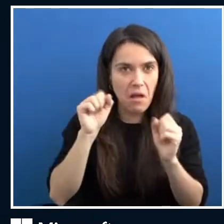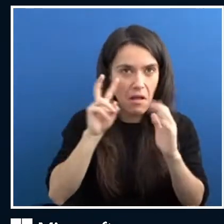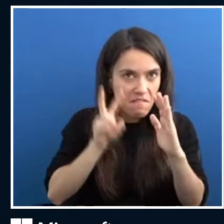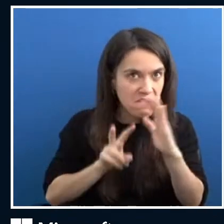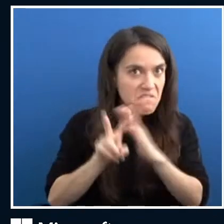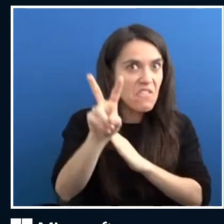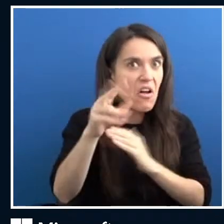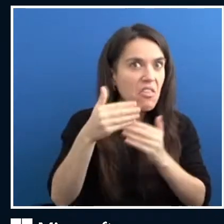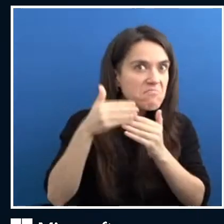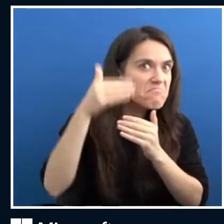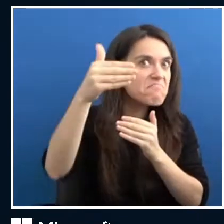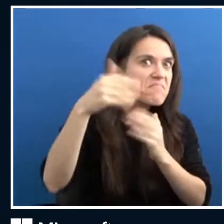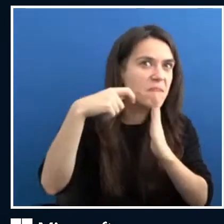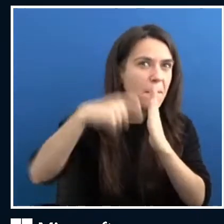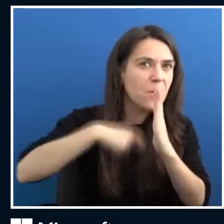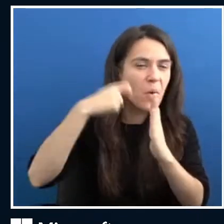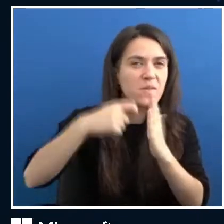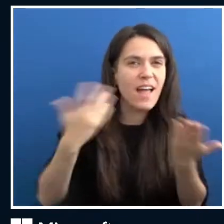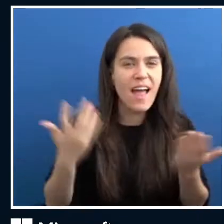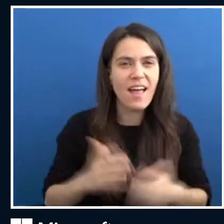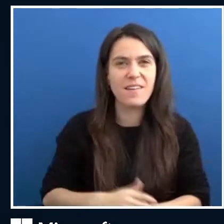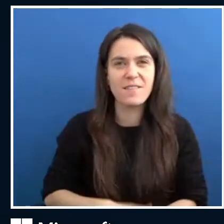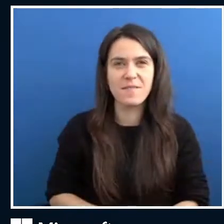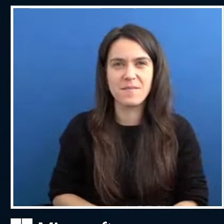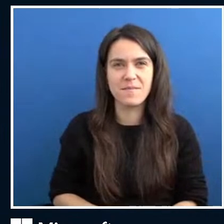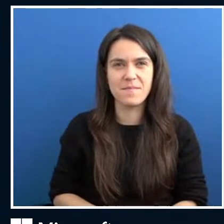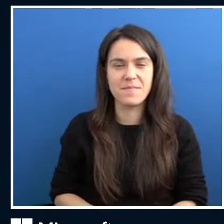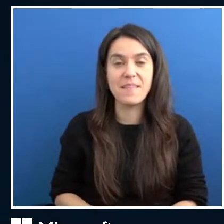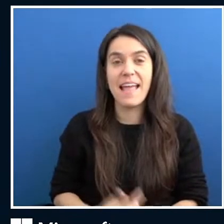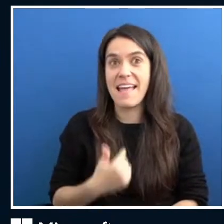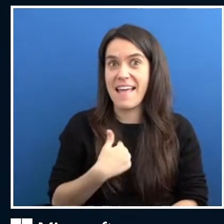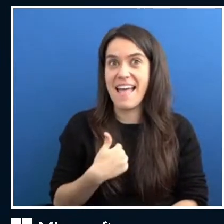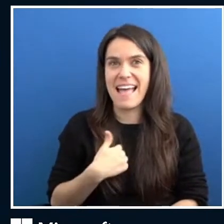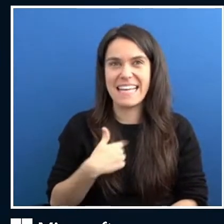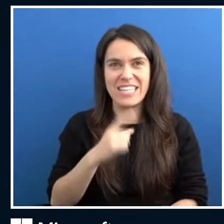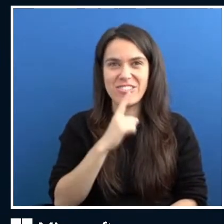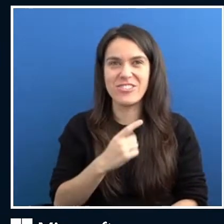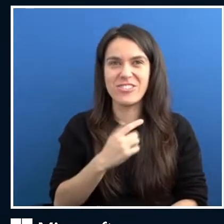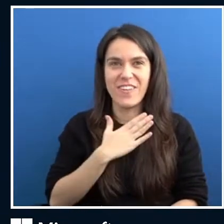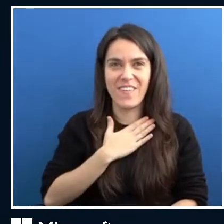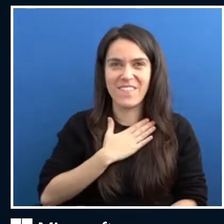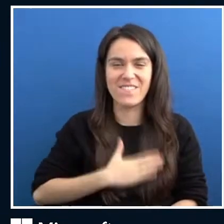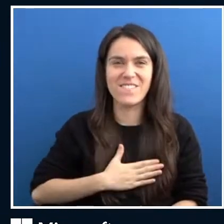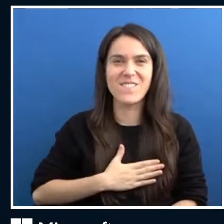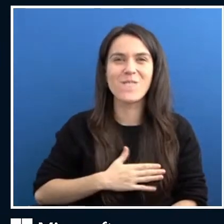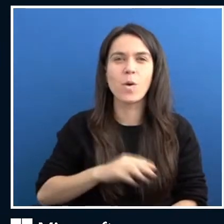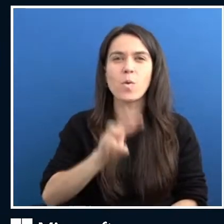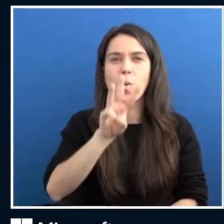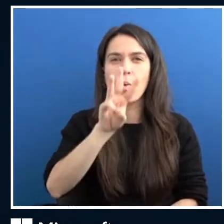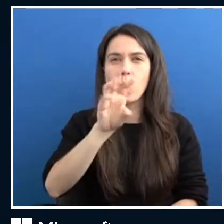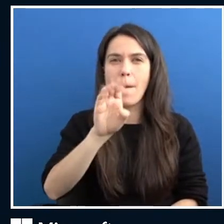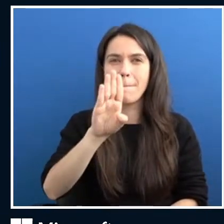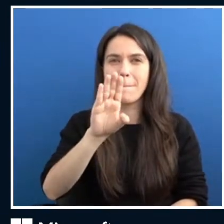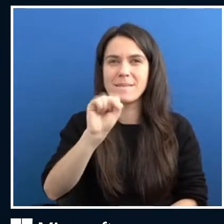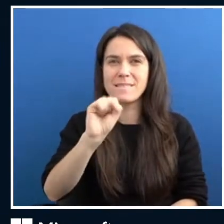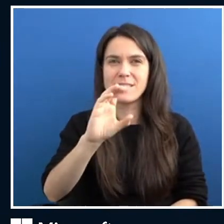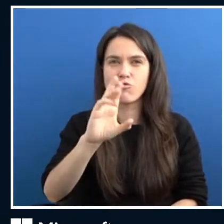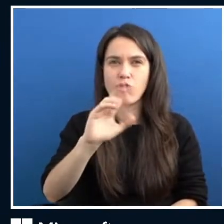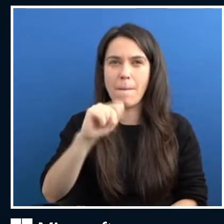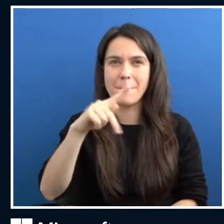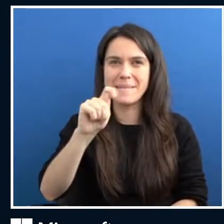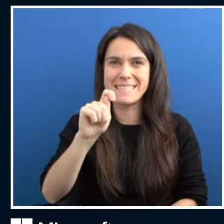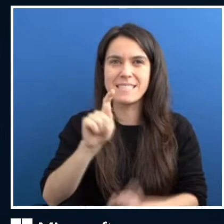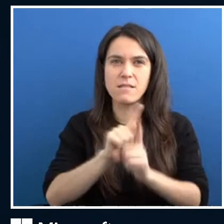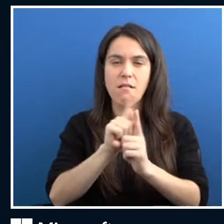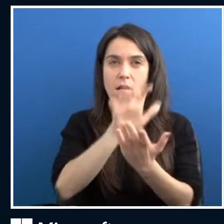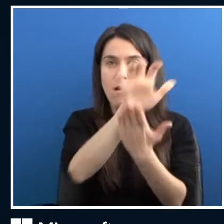it? I was actually trying to get into the web scraping so that when we have a text, you search it